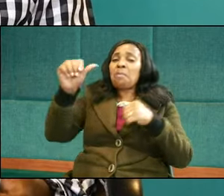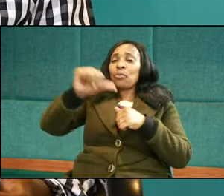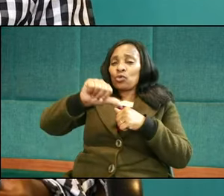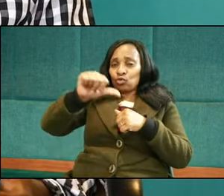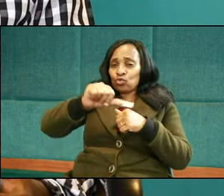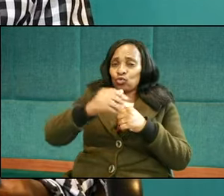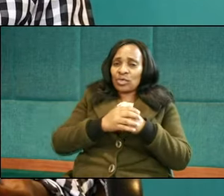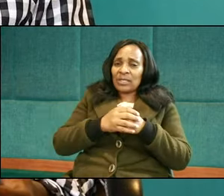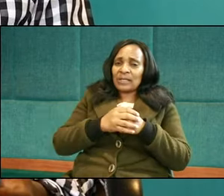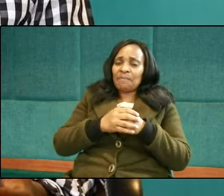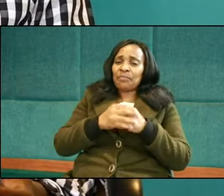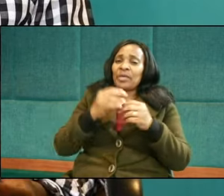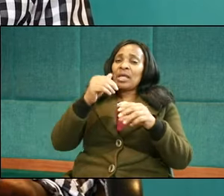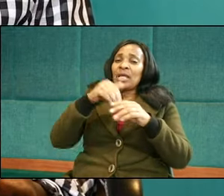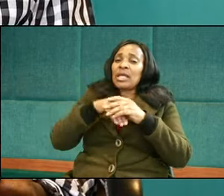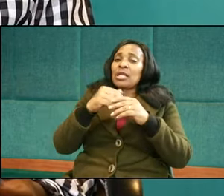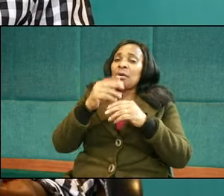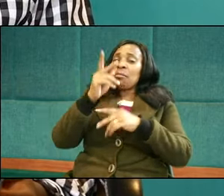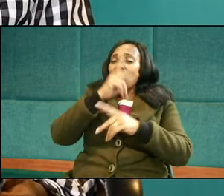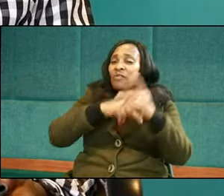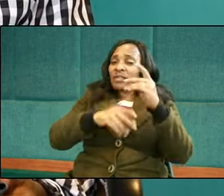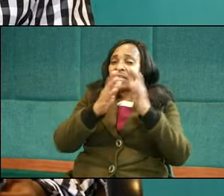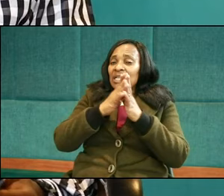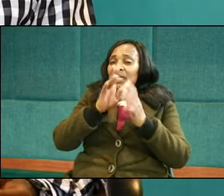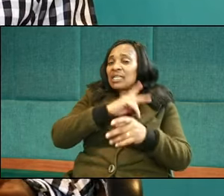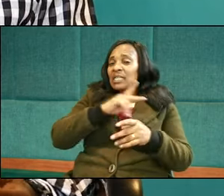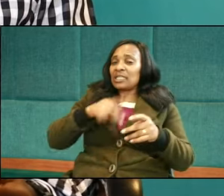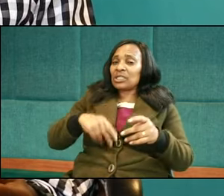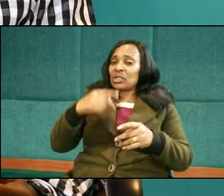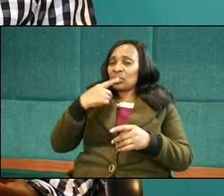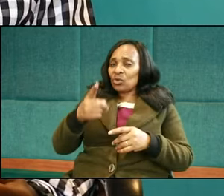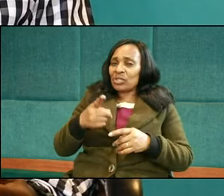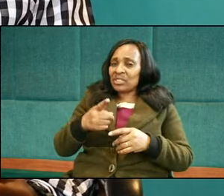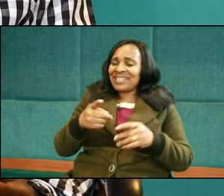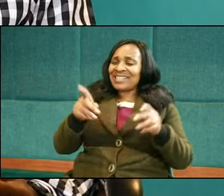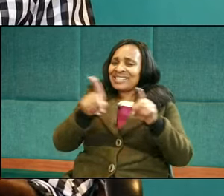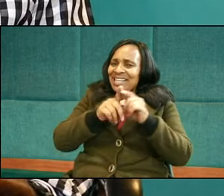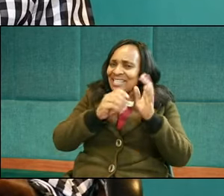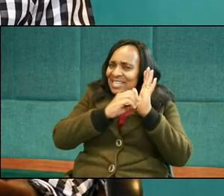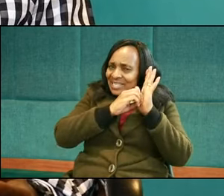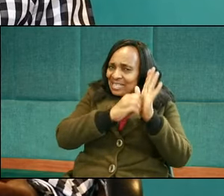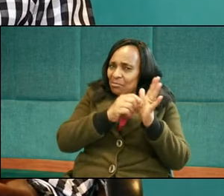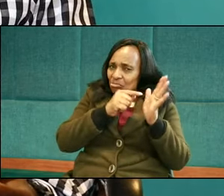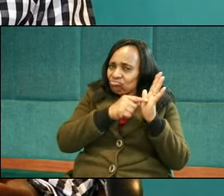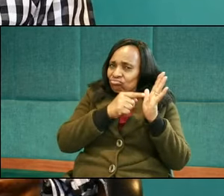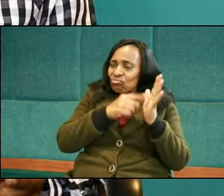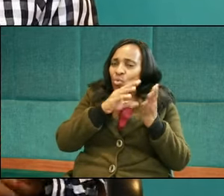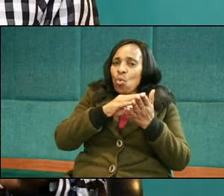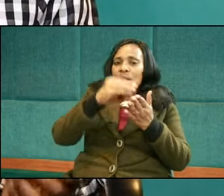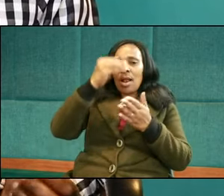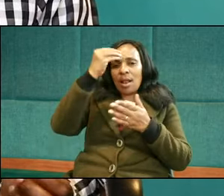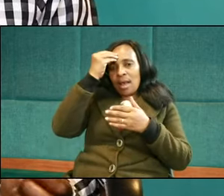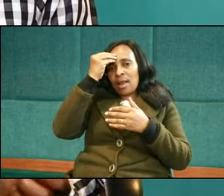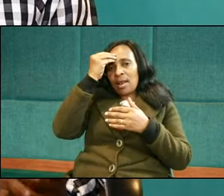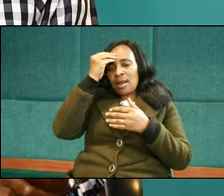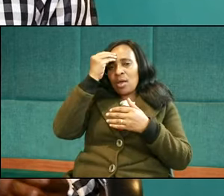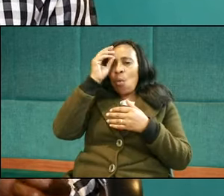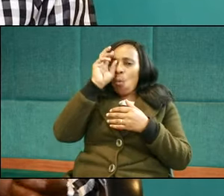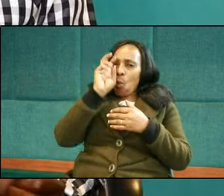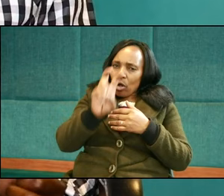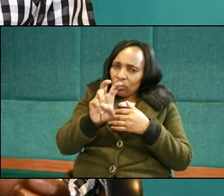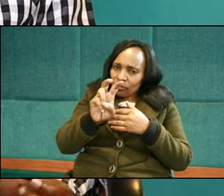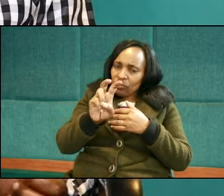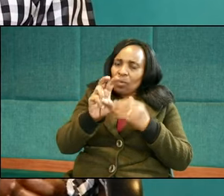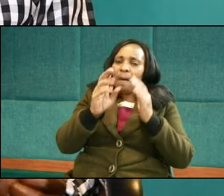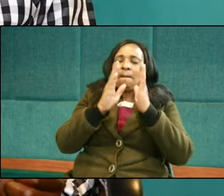From the book Prophets and Kings, we're told, from such examples we should learn that in watchfulness and